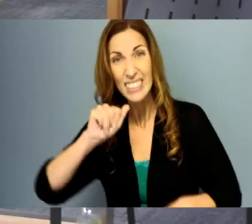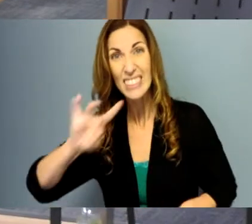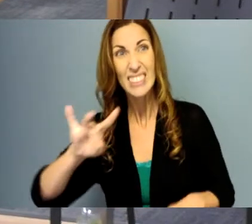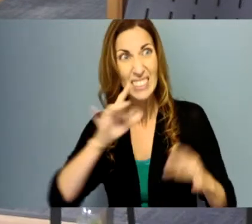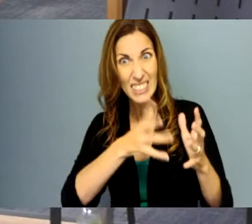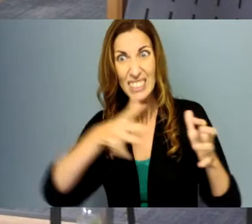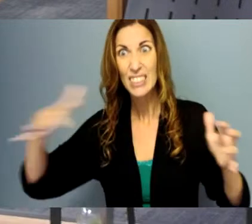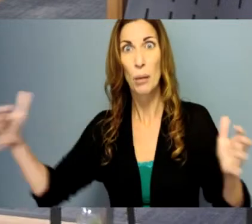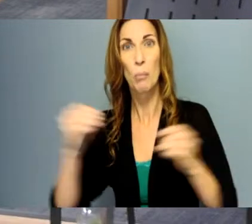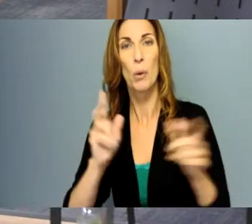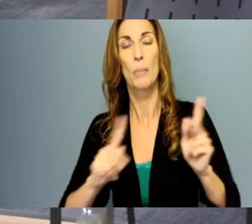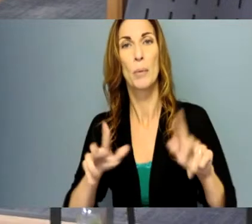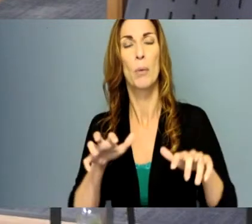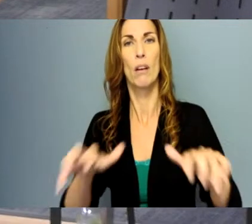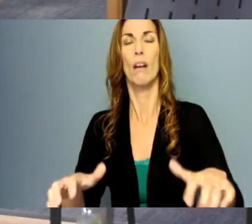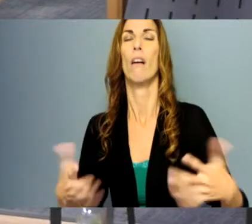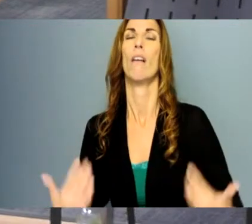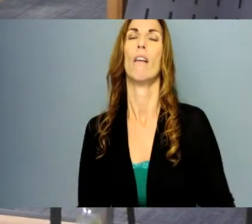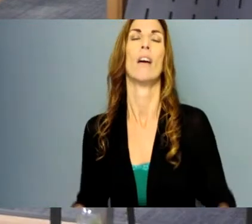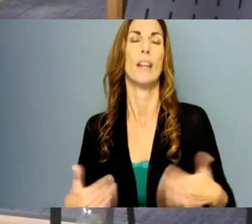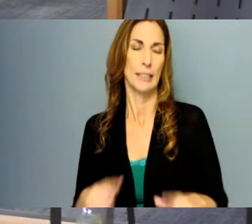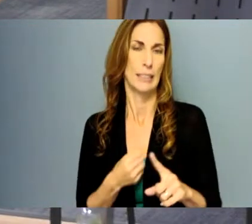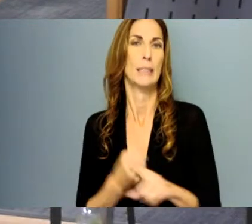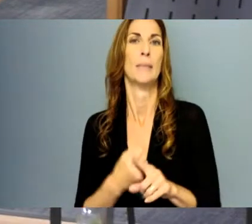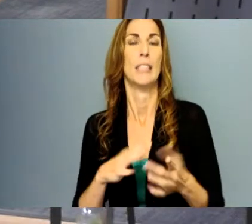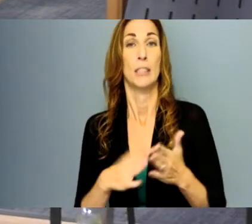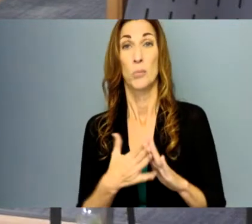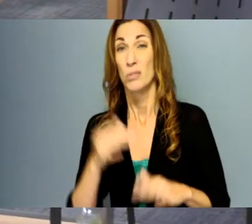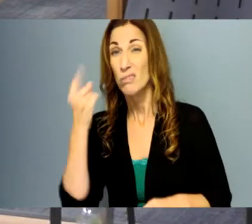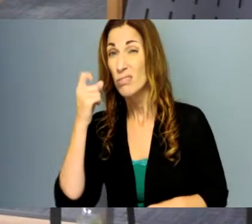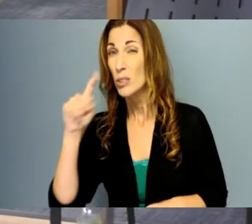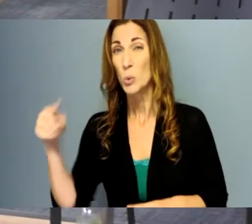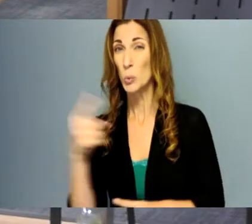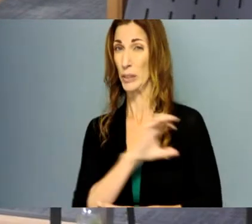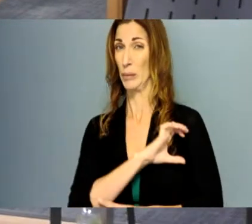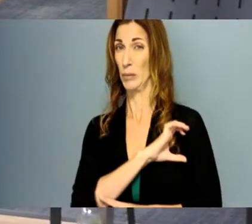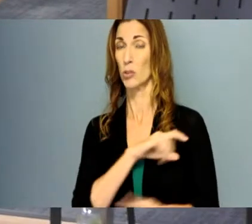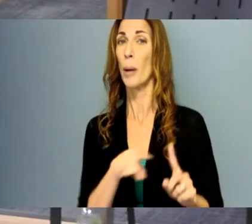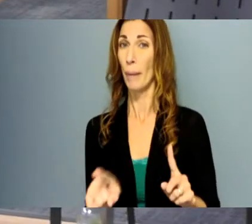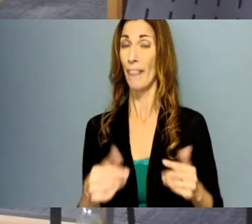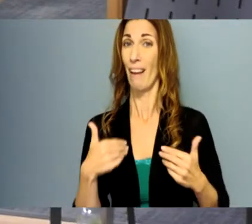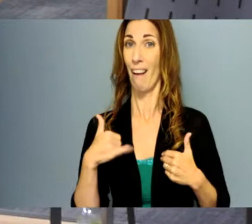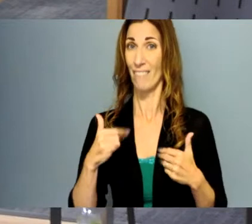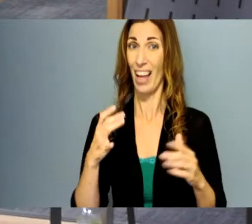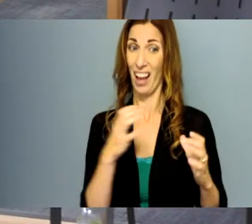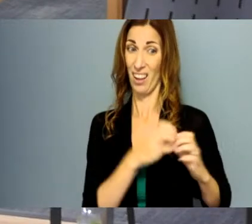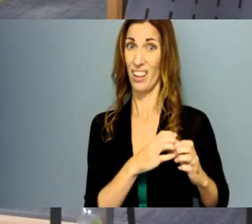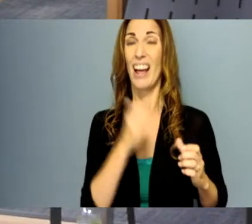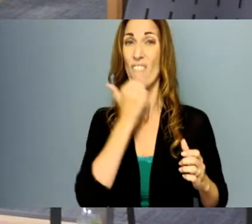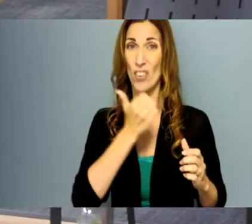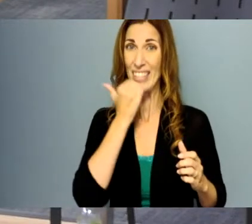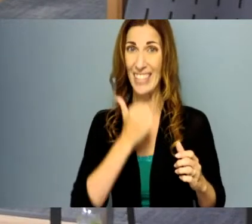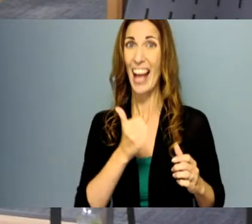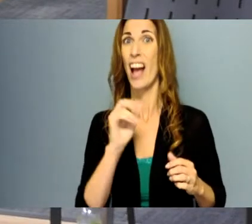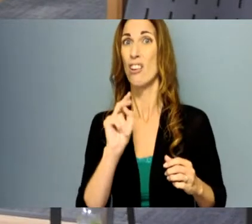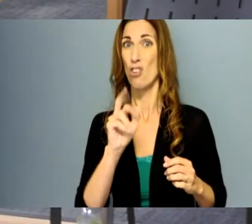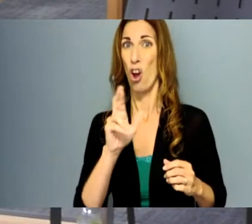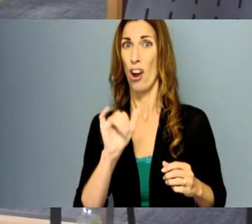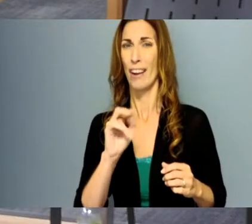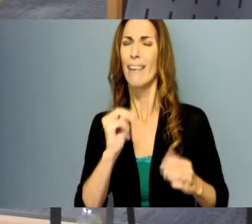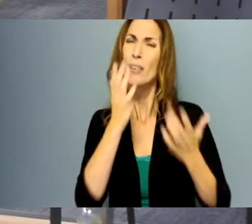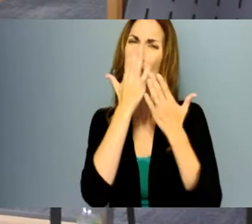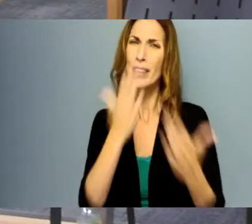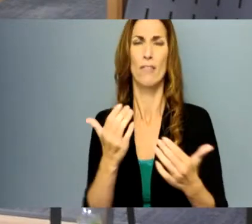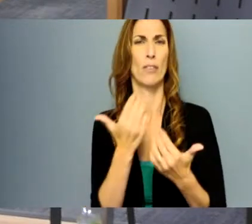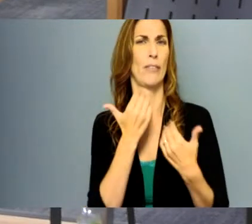an impact in the community. That is just law enforcement, but they are carrying that Narcan every day, and we're so grateful for all that they